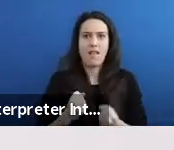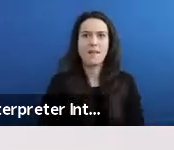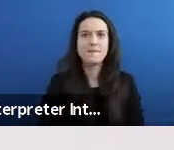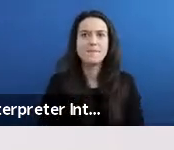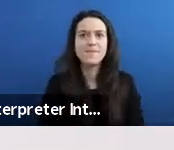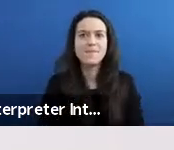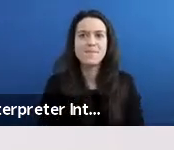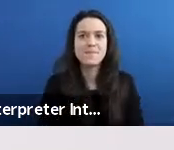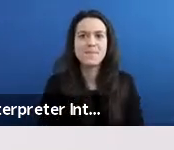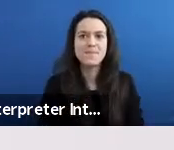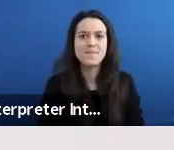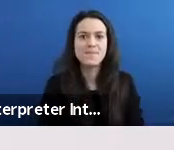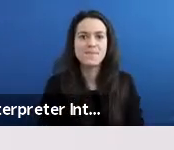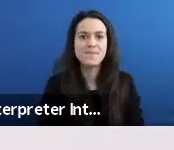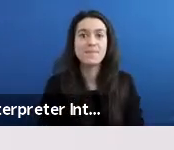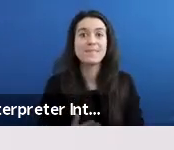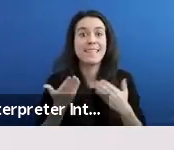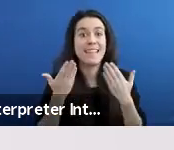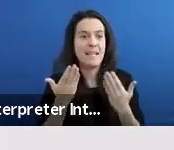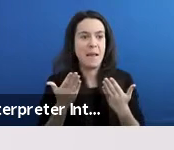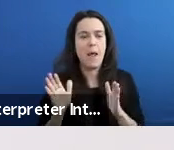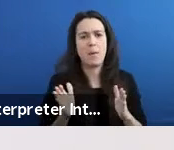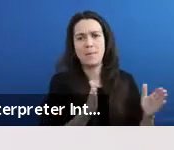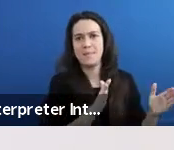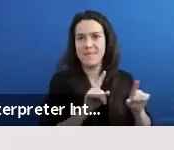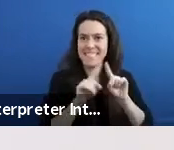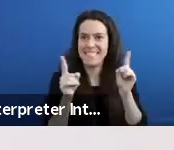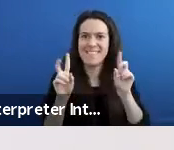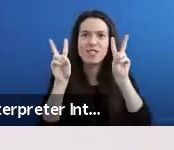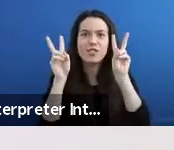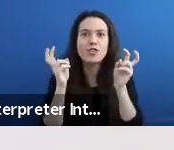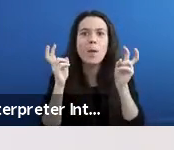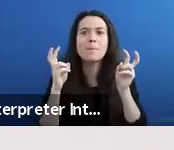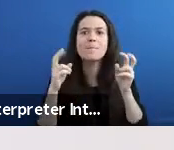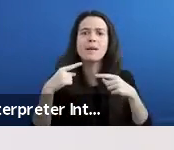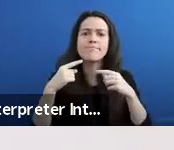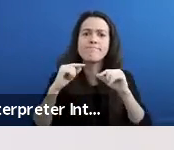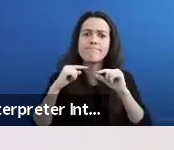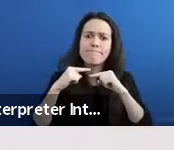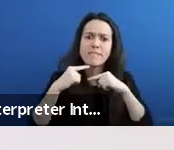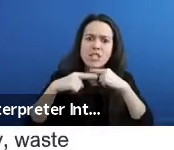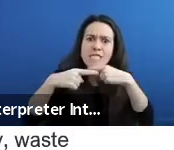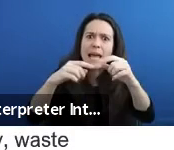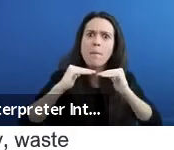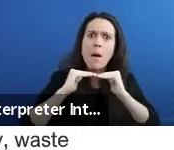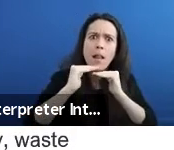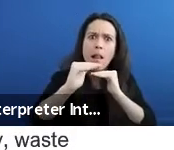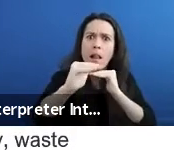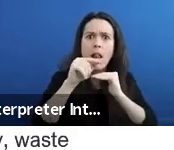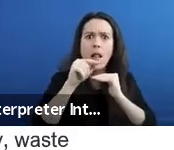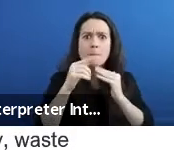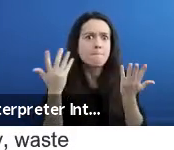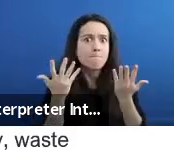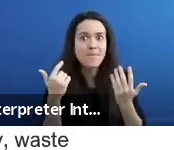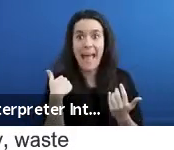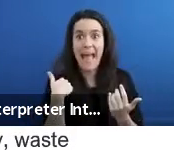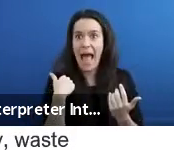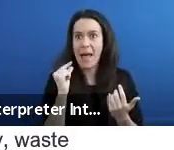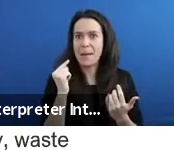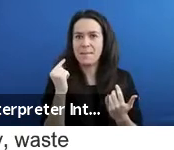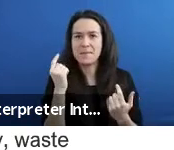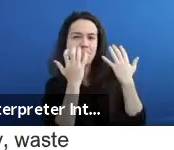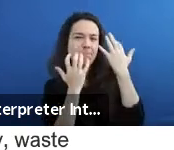a different topic that is also core of this study is a sustainability aspect, and I'm very curious to hear will be said